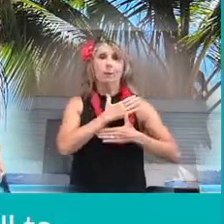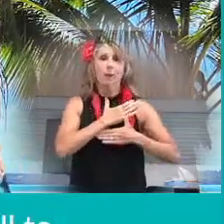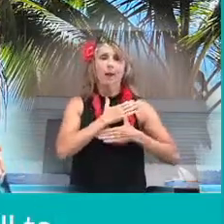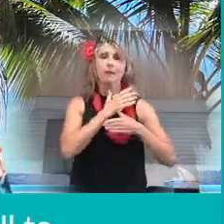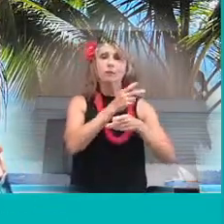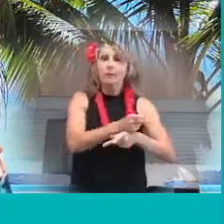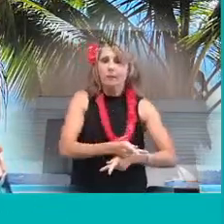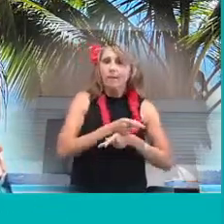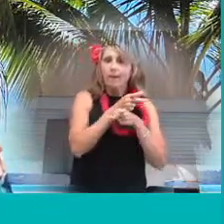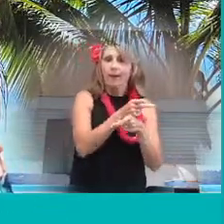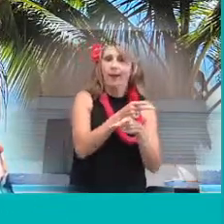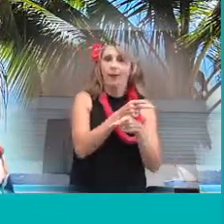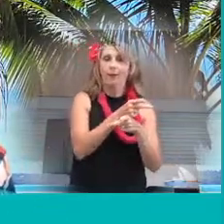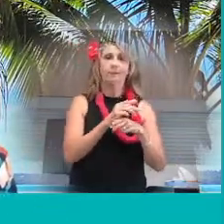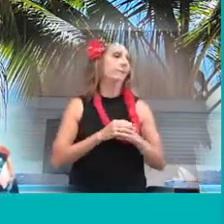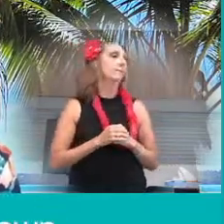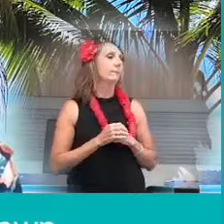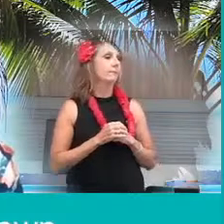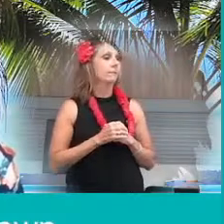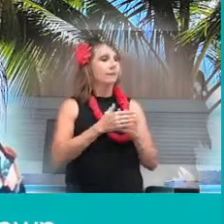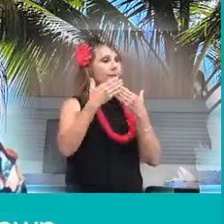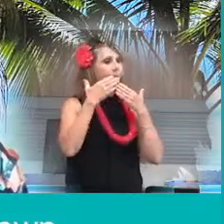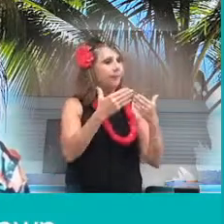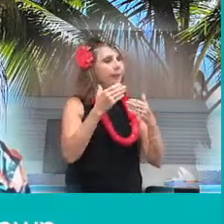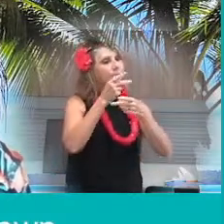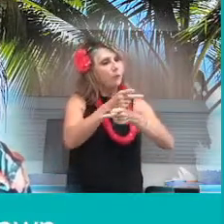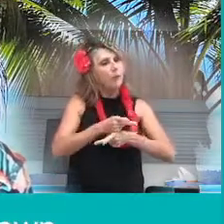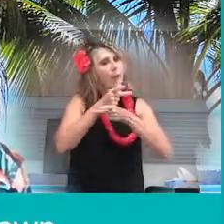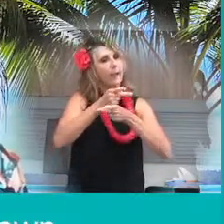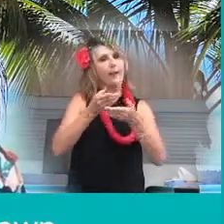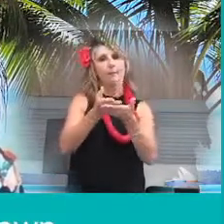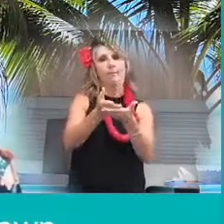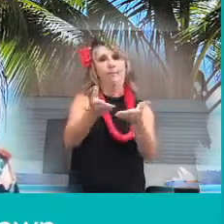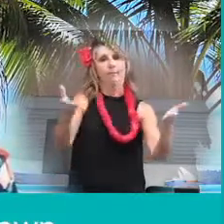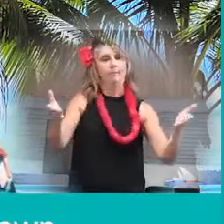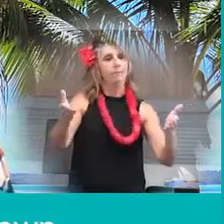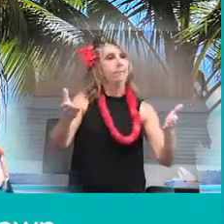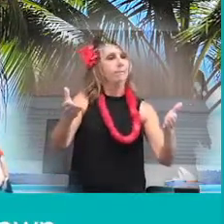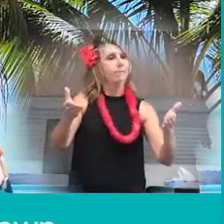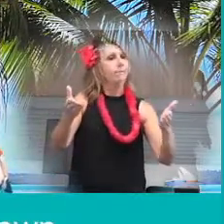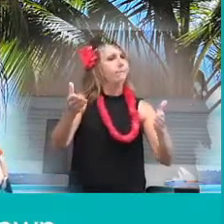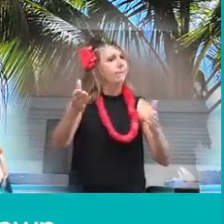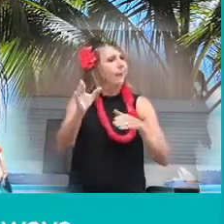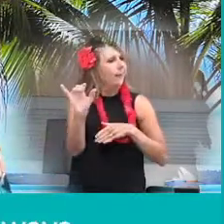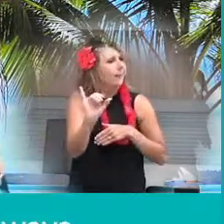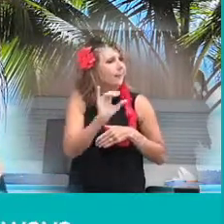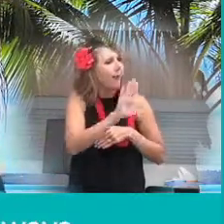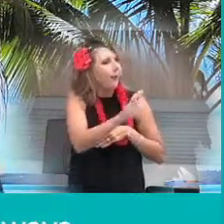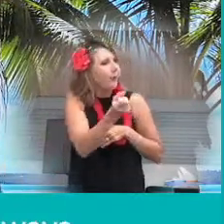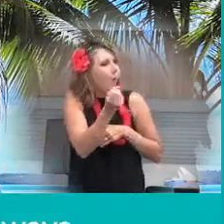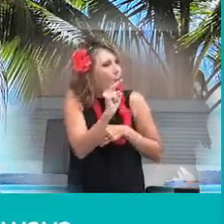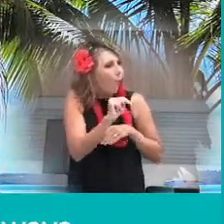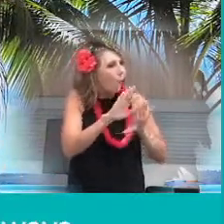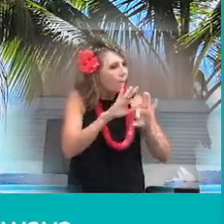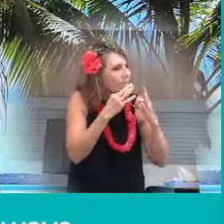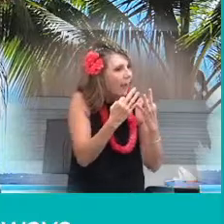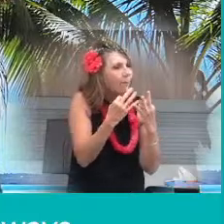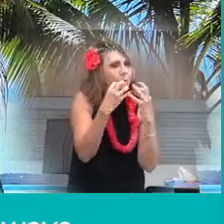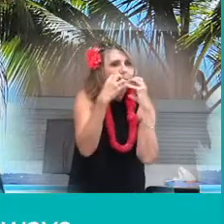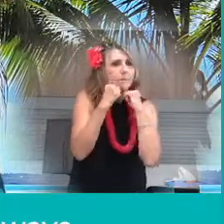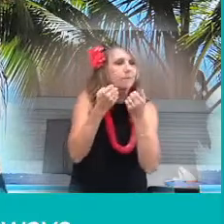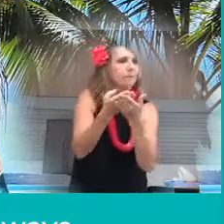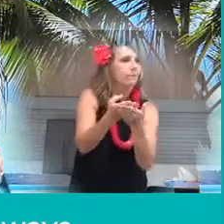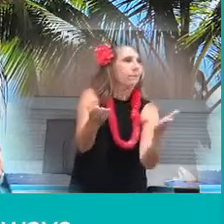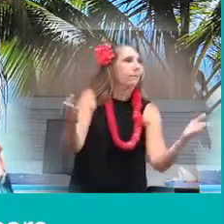out the call to look after the good of others as if it was for one's own. Your efforts in so